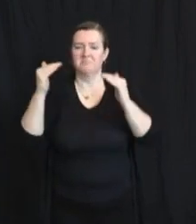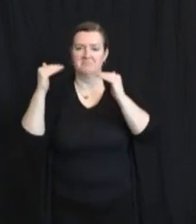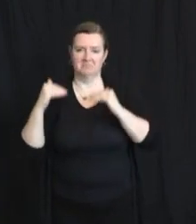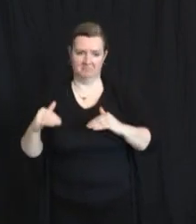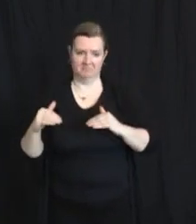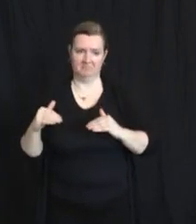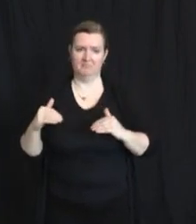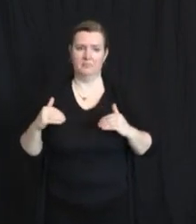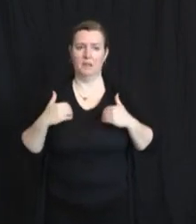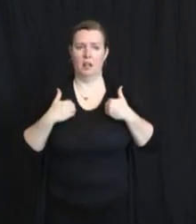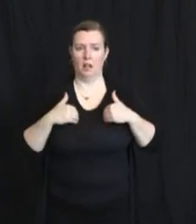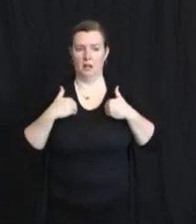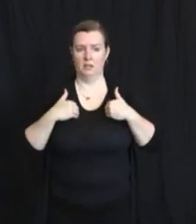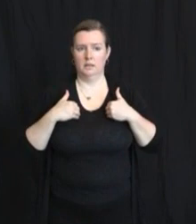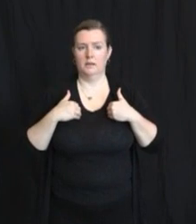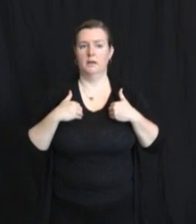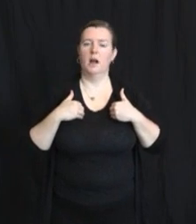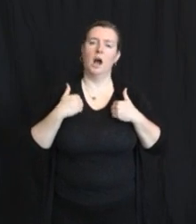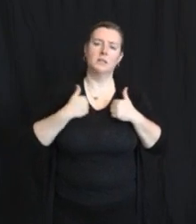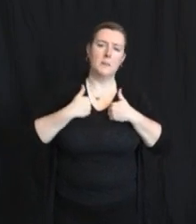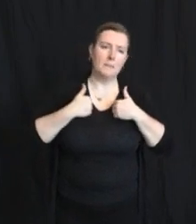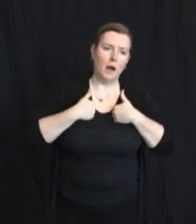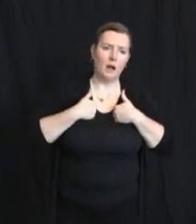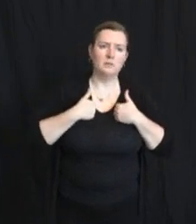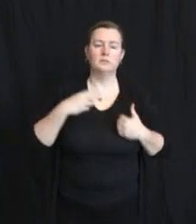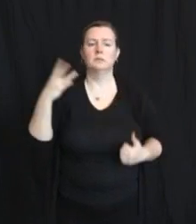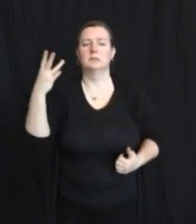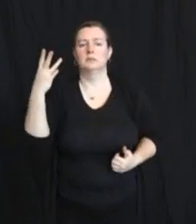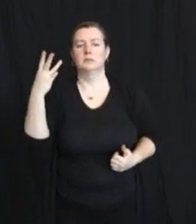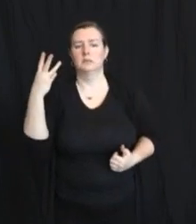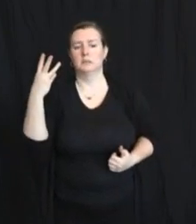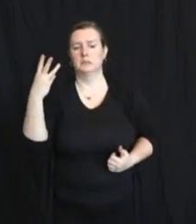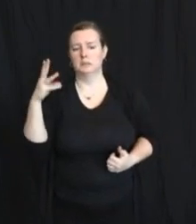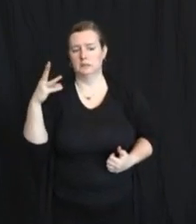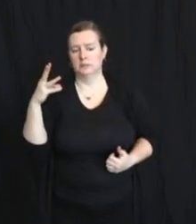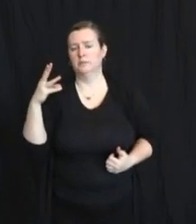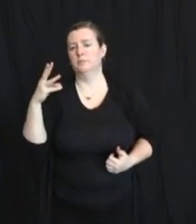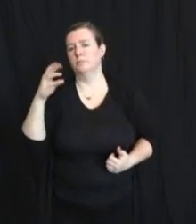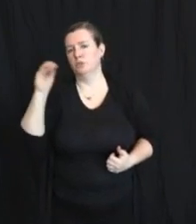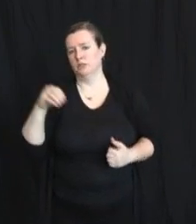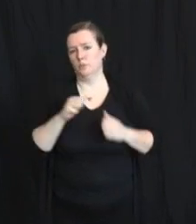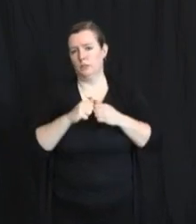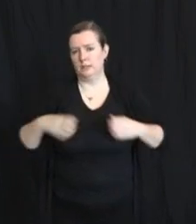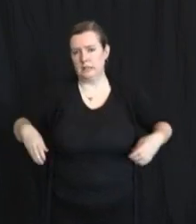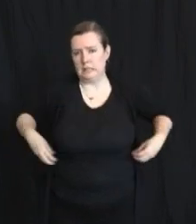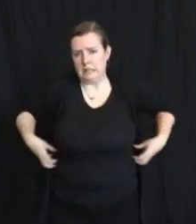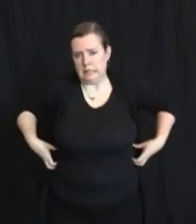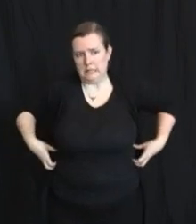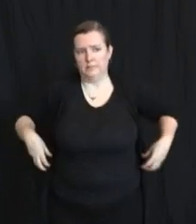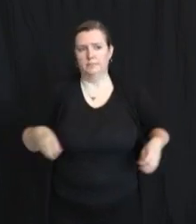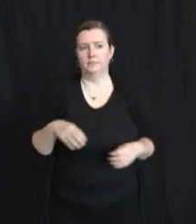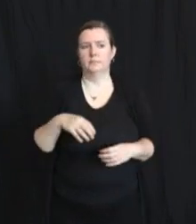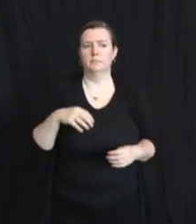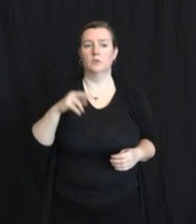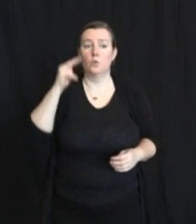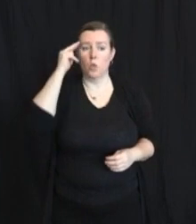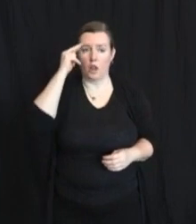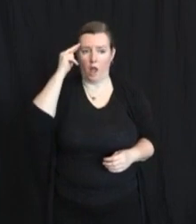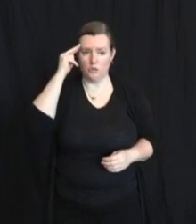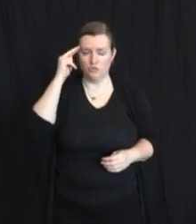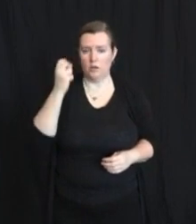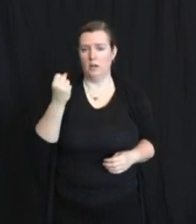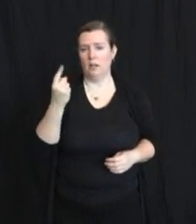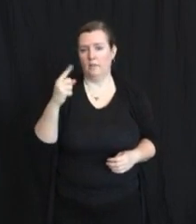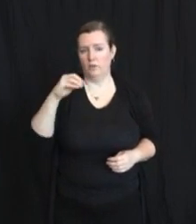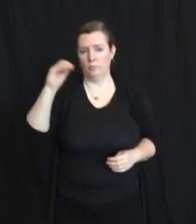disease. 16% chronic renal disease, 15% neurological disability. 11% had cancer,